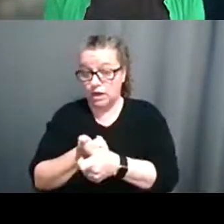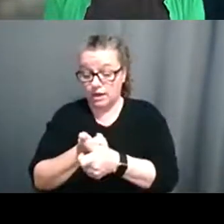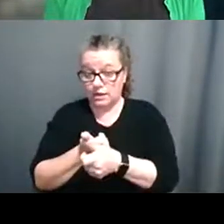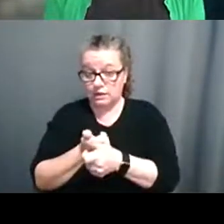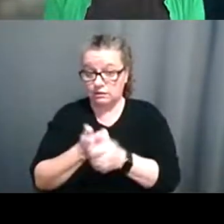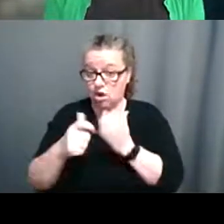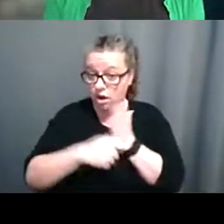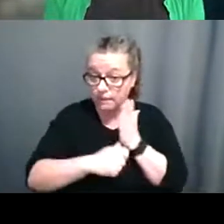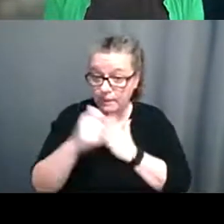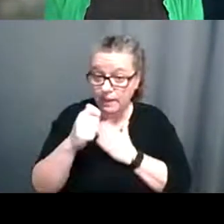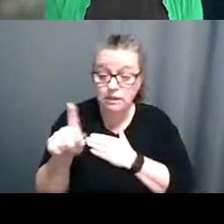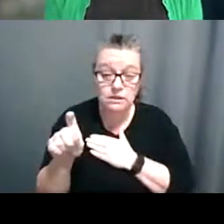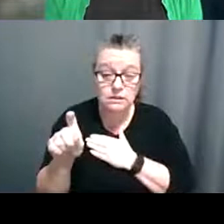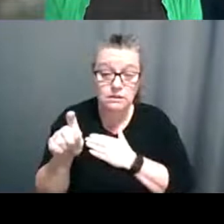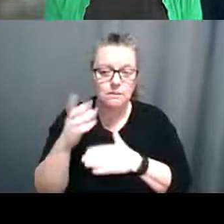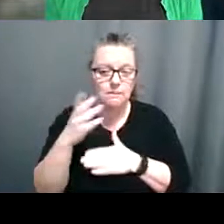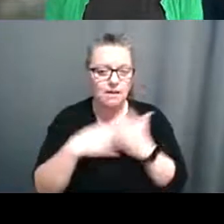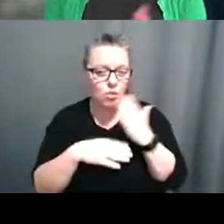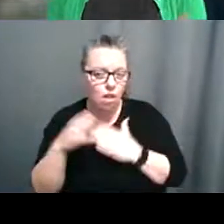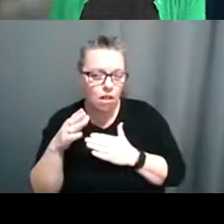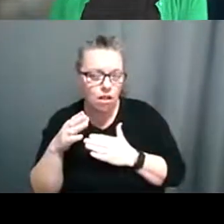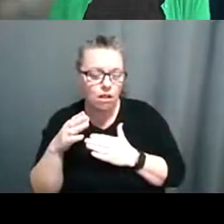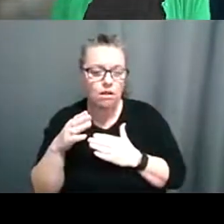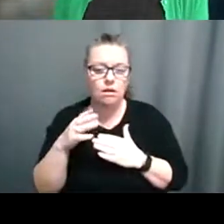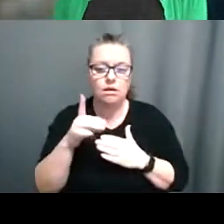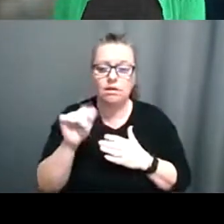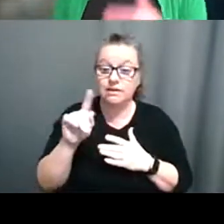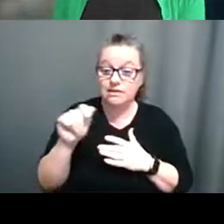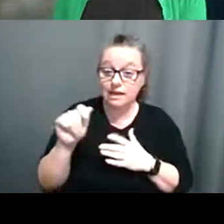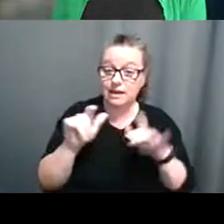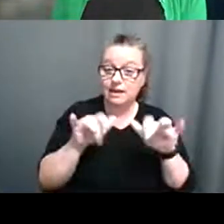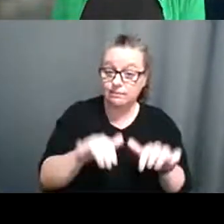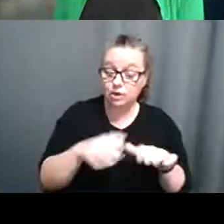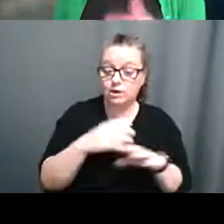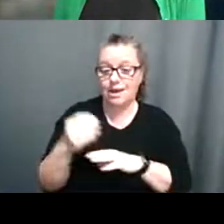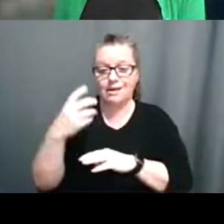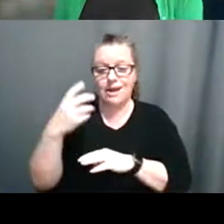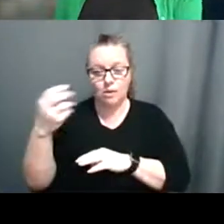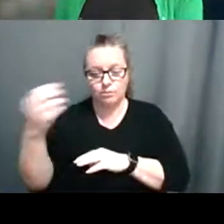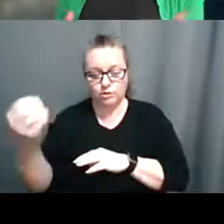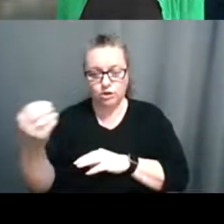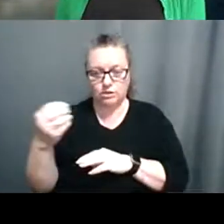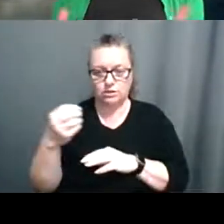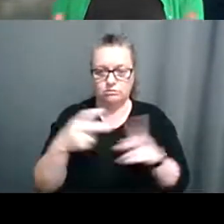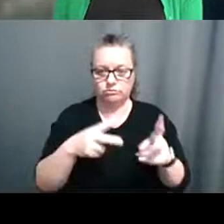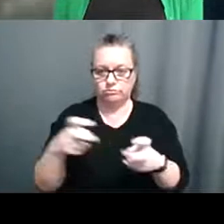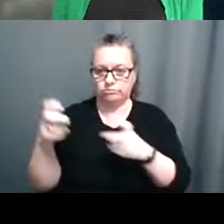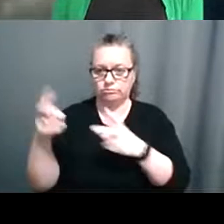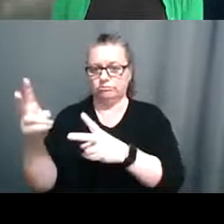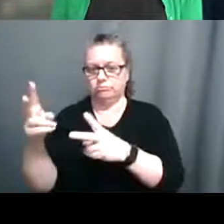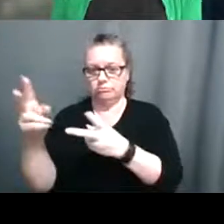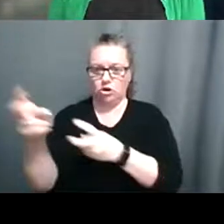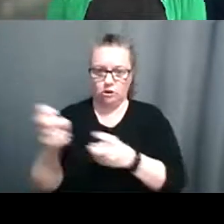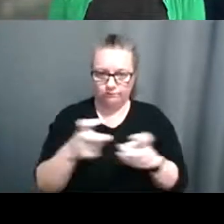it automated or manual? Both the data input and the data output, taking the data from the database